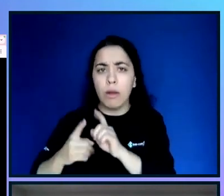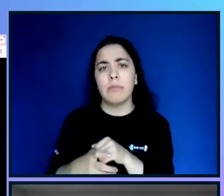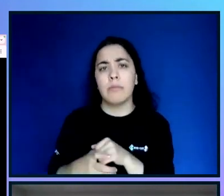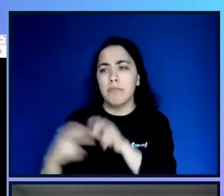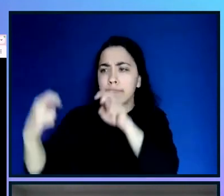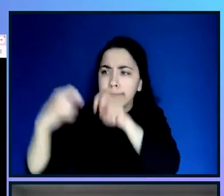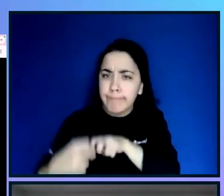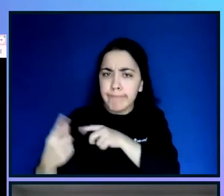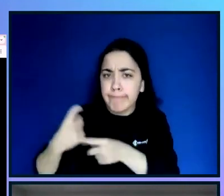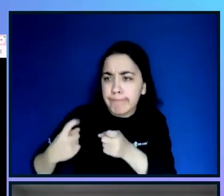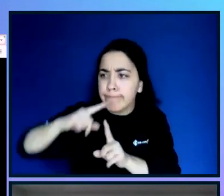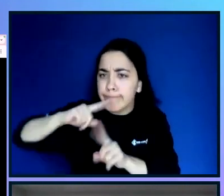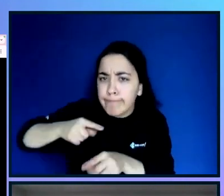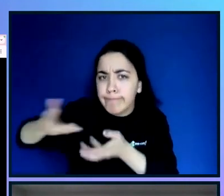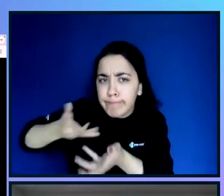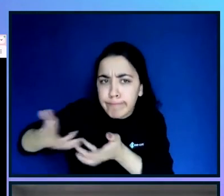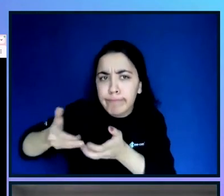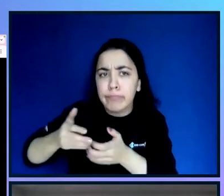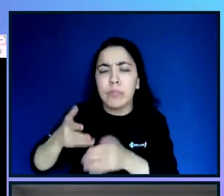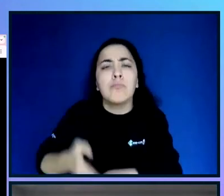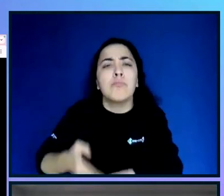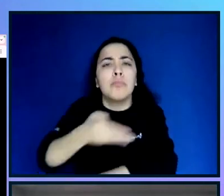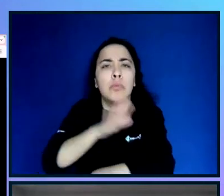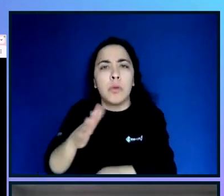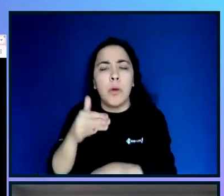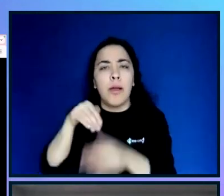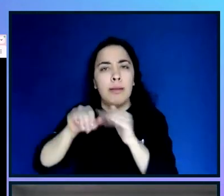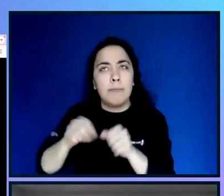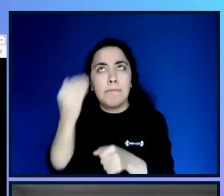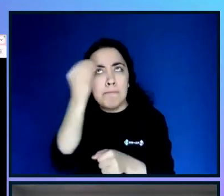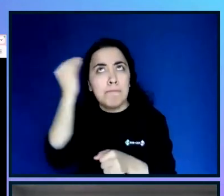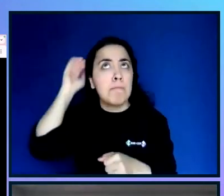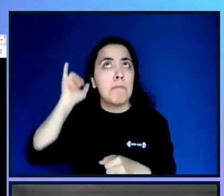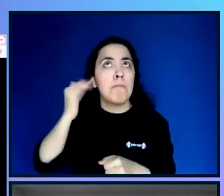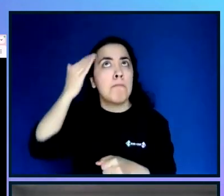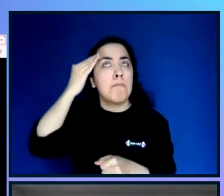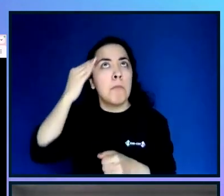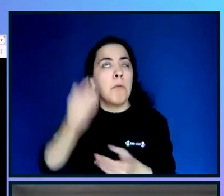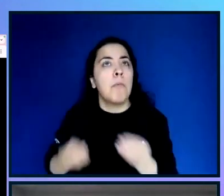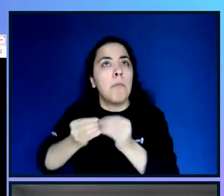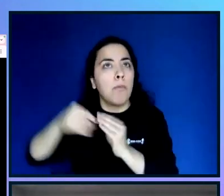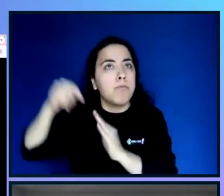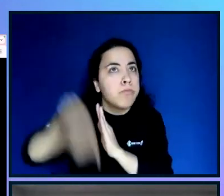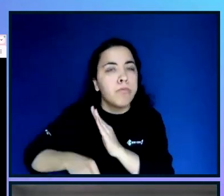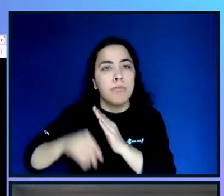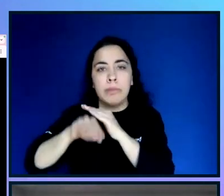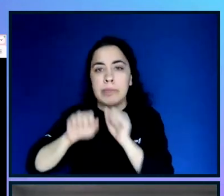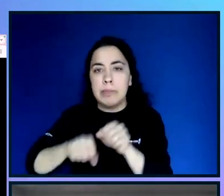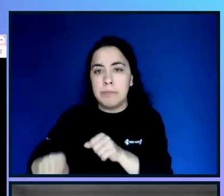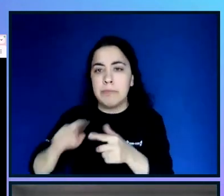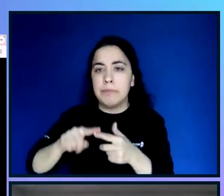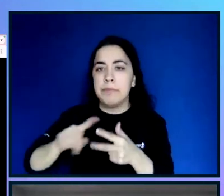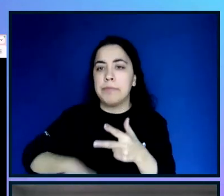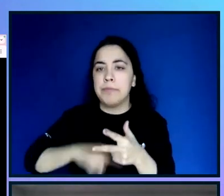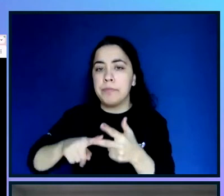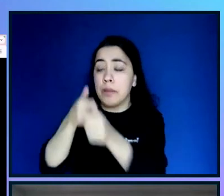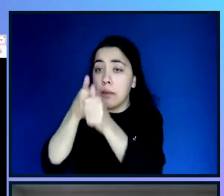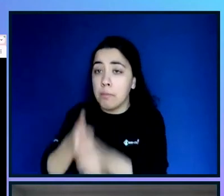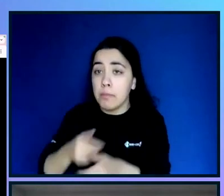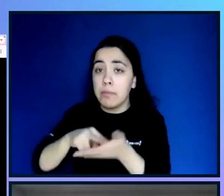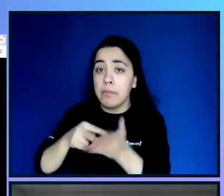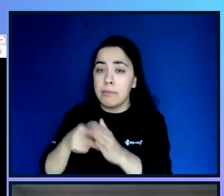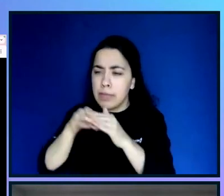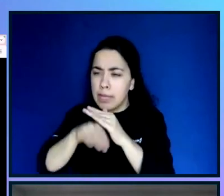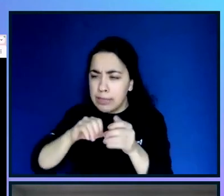accessibility awareness. And in the compliance category, we help to manage accessibility audits and their schedules, triage audit